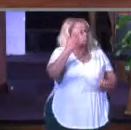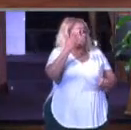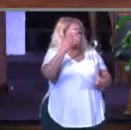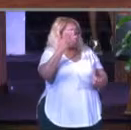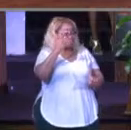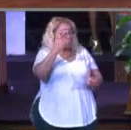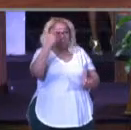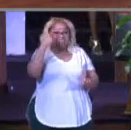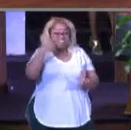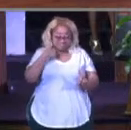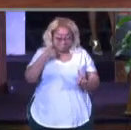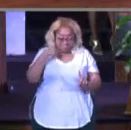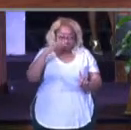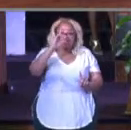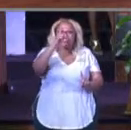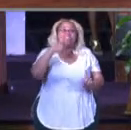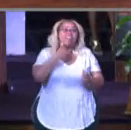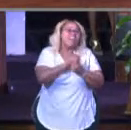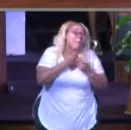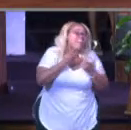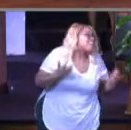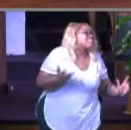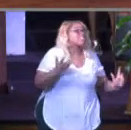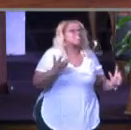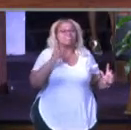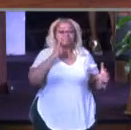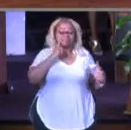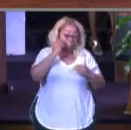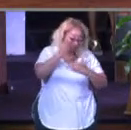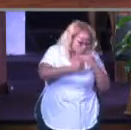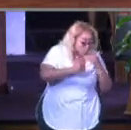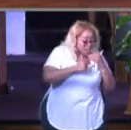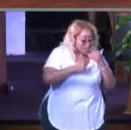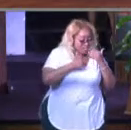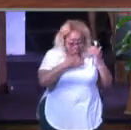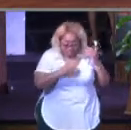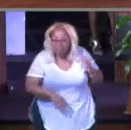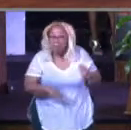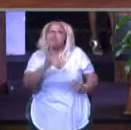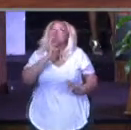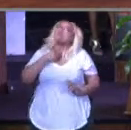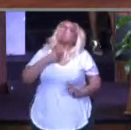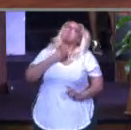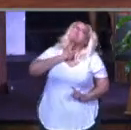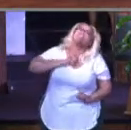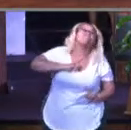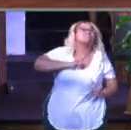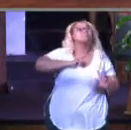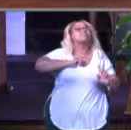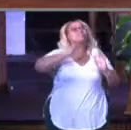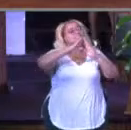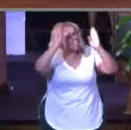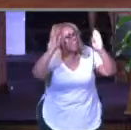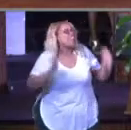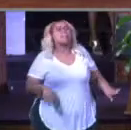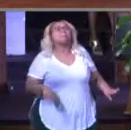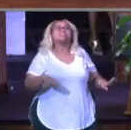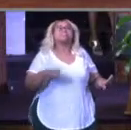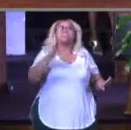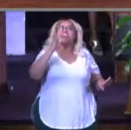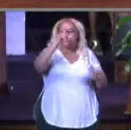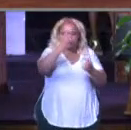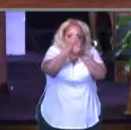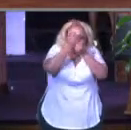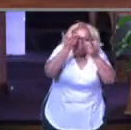you are our everything. Bread when we're hungry, water when we're thirsty, roof over our head. Oh, God,